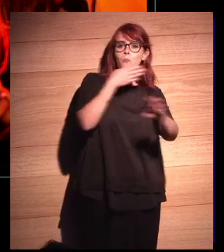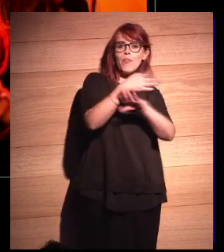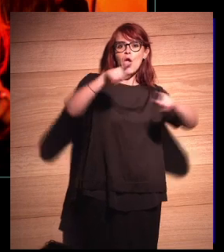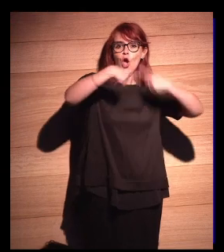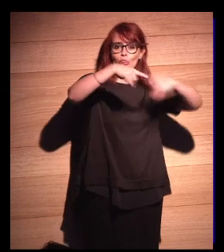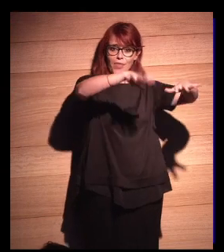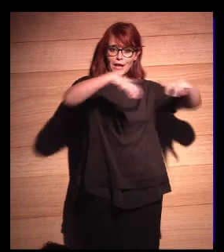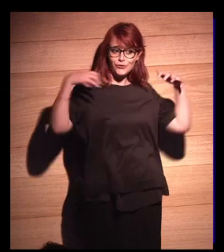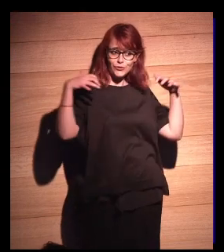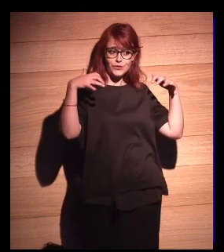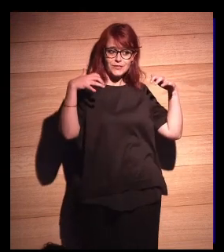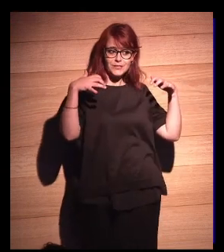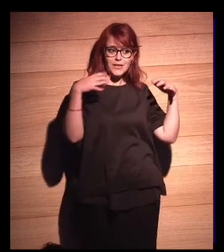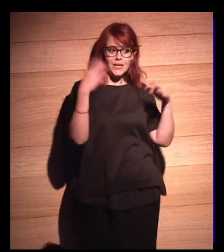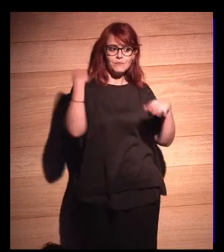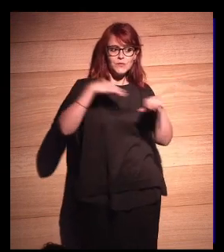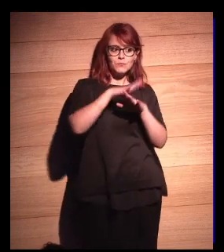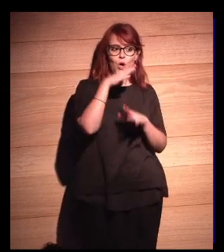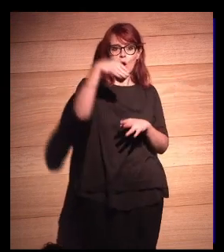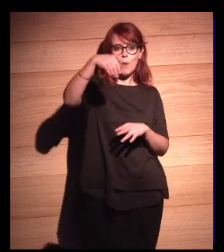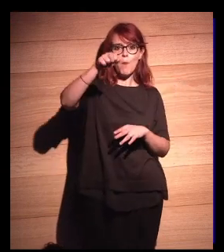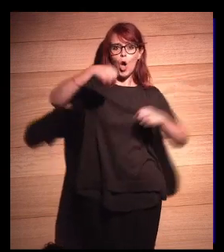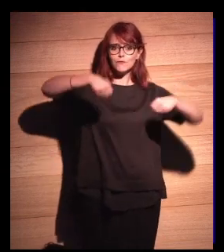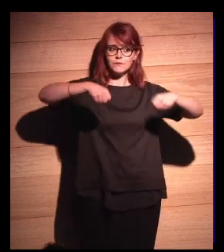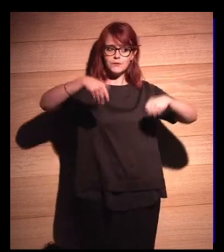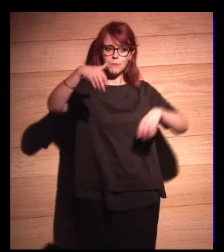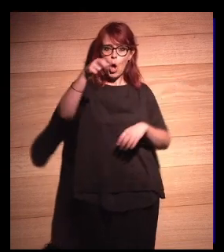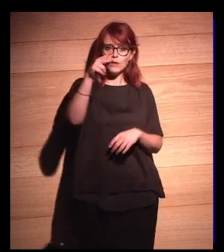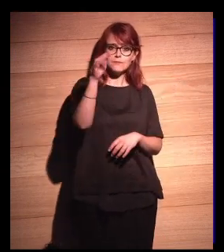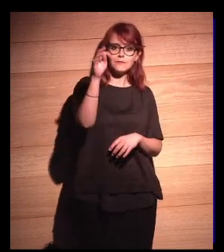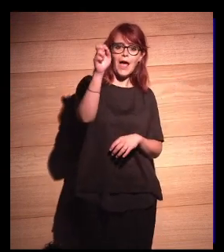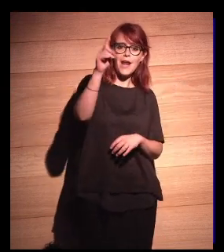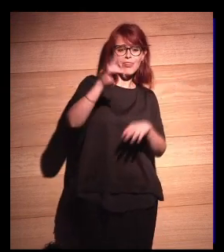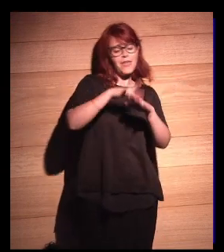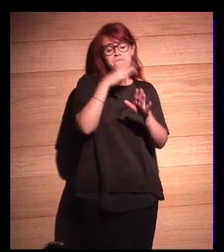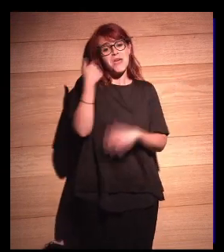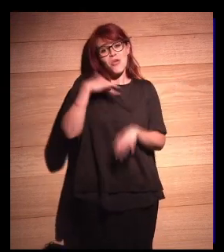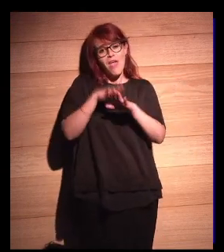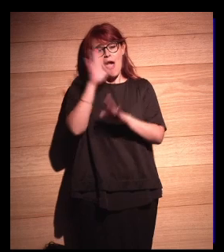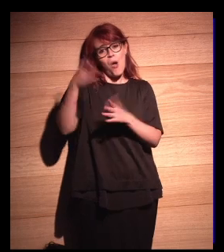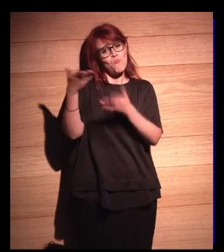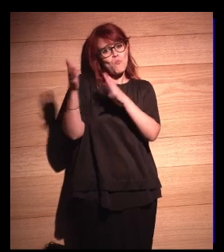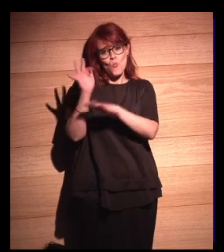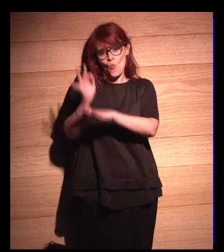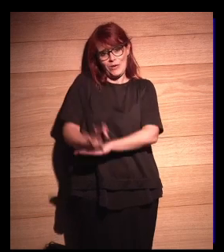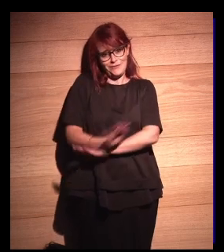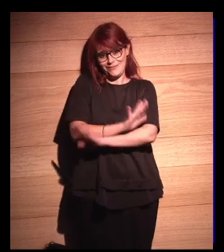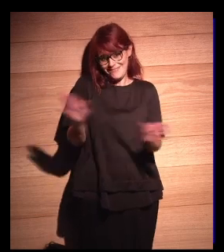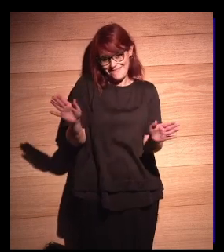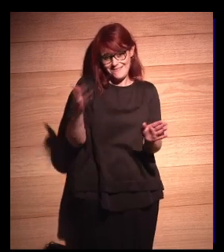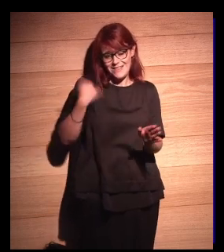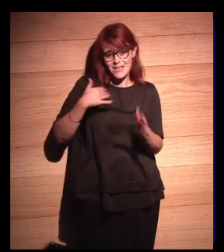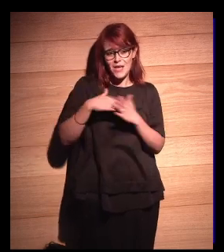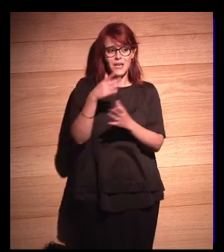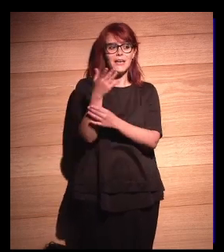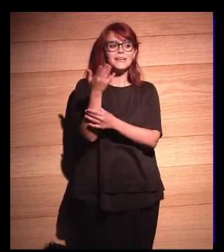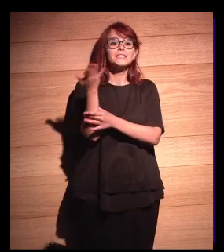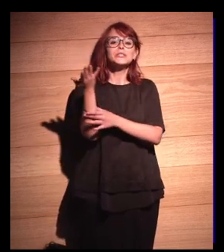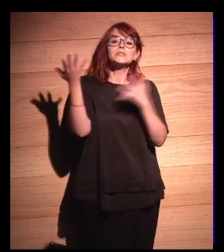concert, Mozart concert, because Mozart has been dead for years, that I was really, really upset.